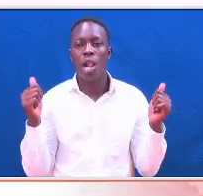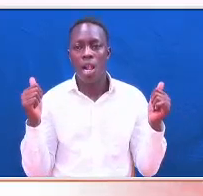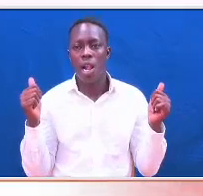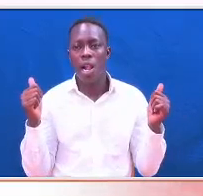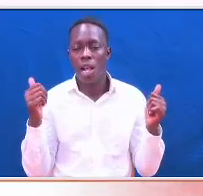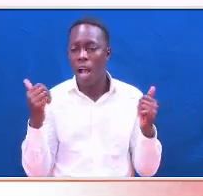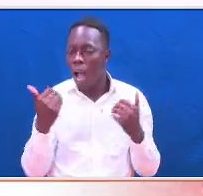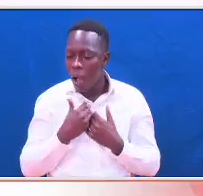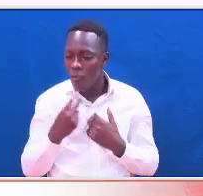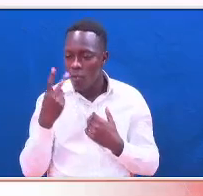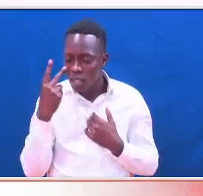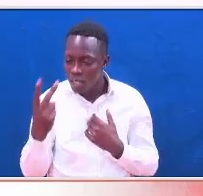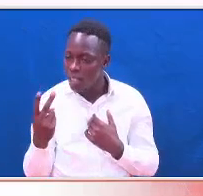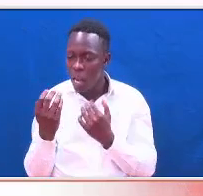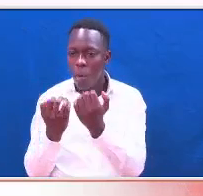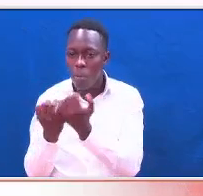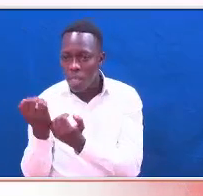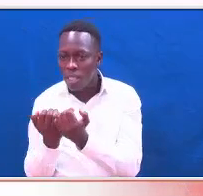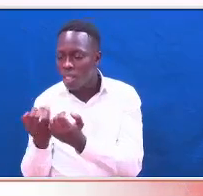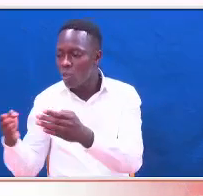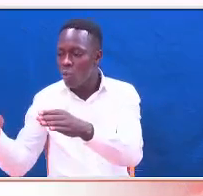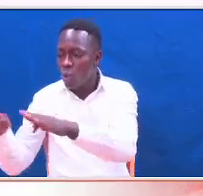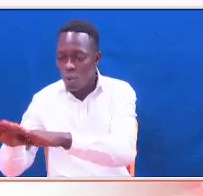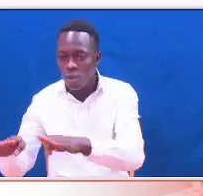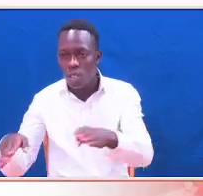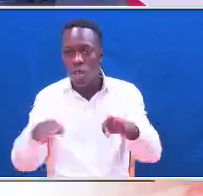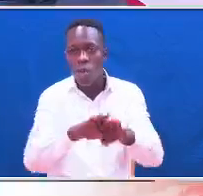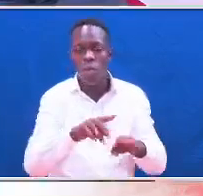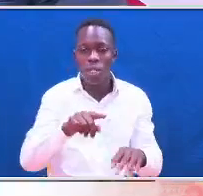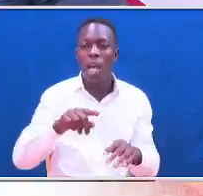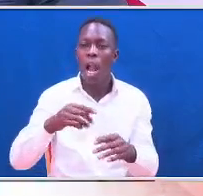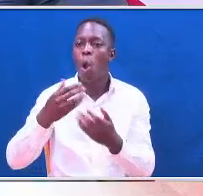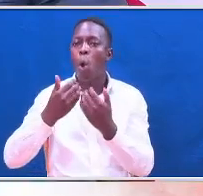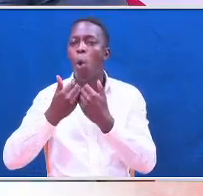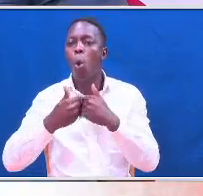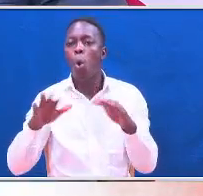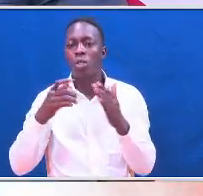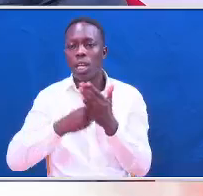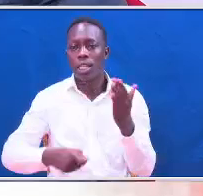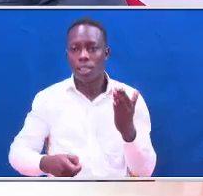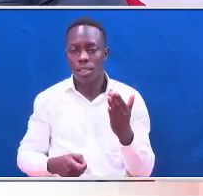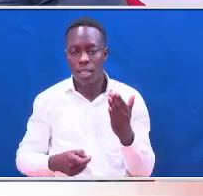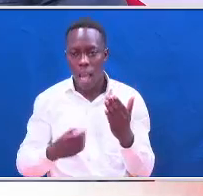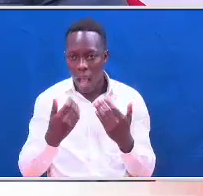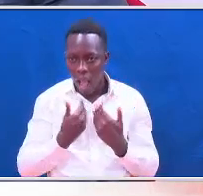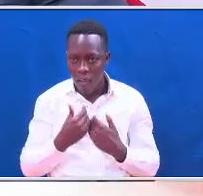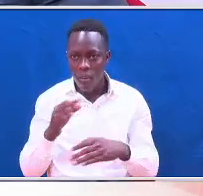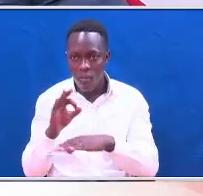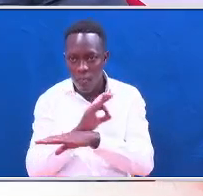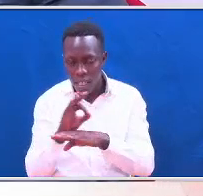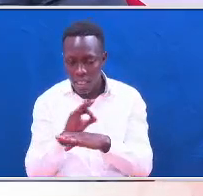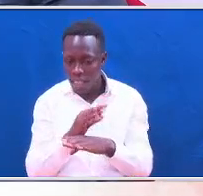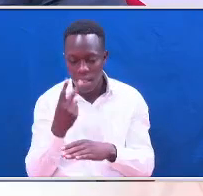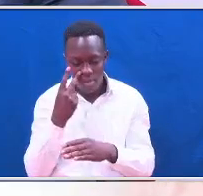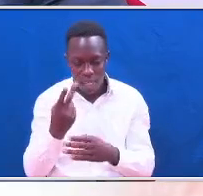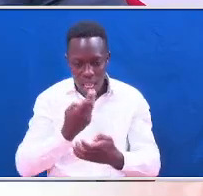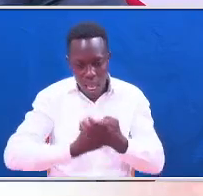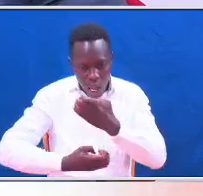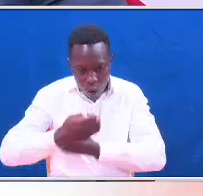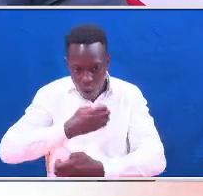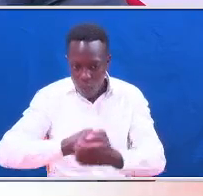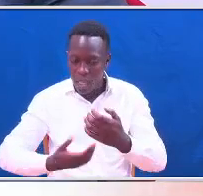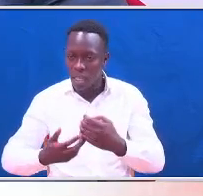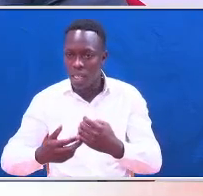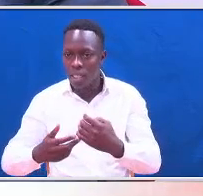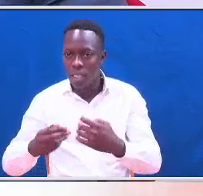businesses close. That is lost tax. Yes. So there are those factors, whether economic or natural